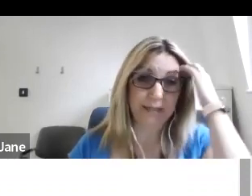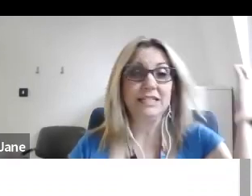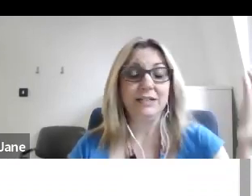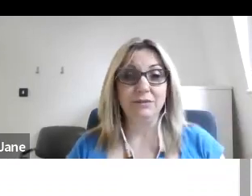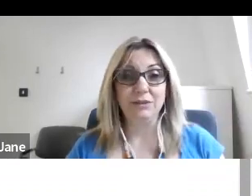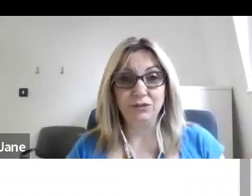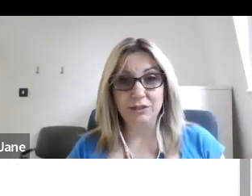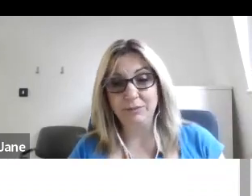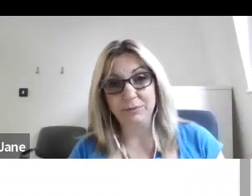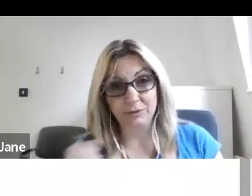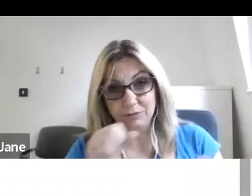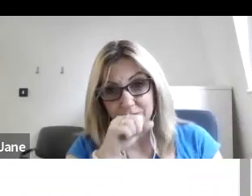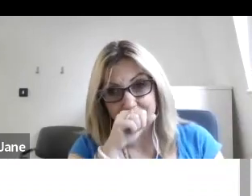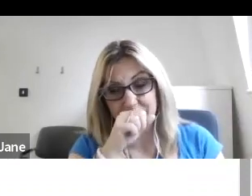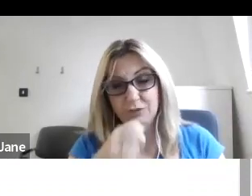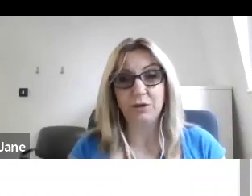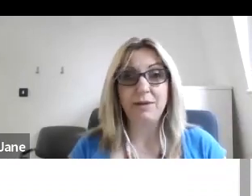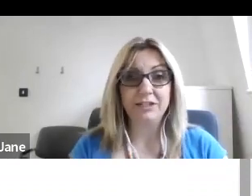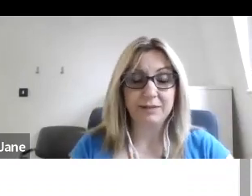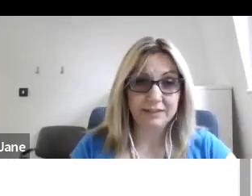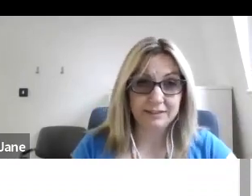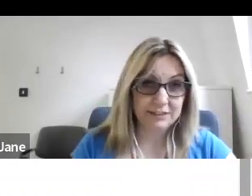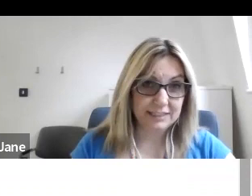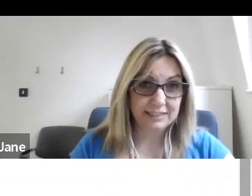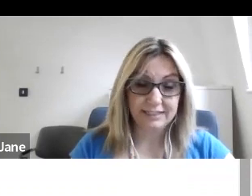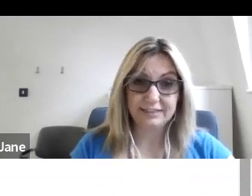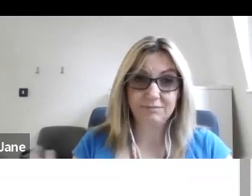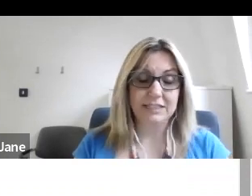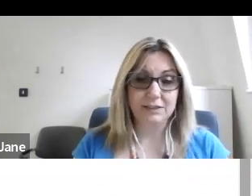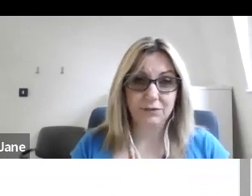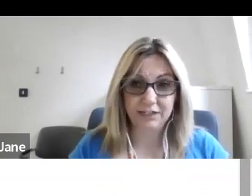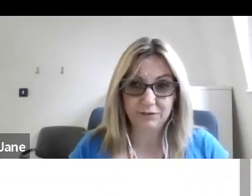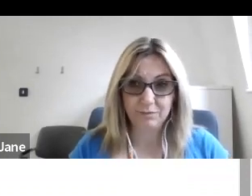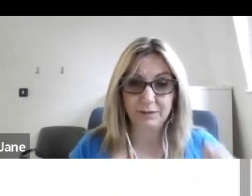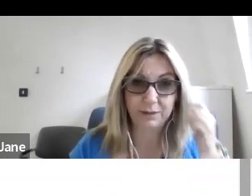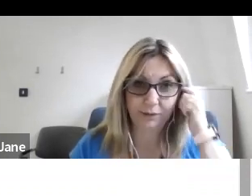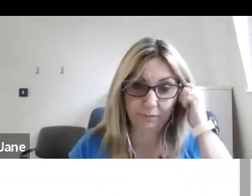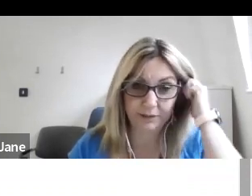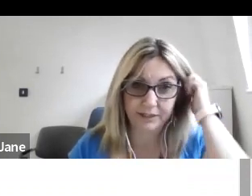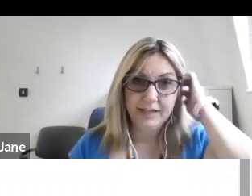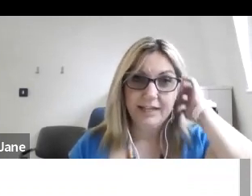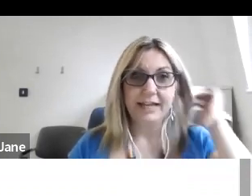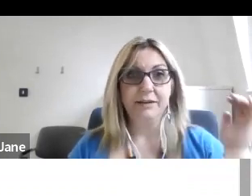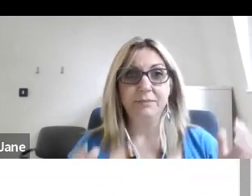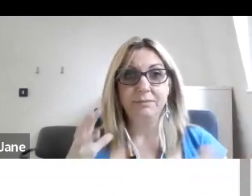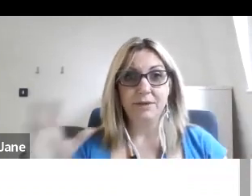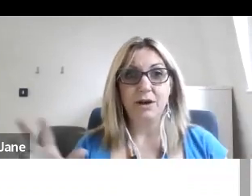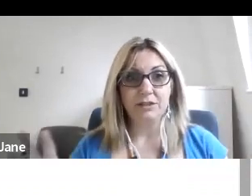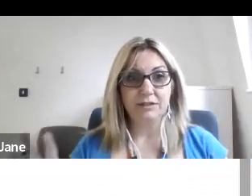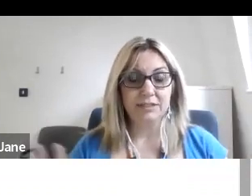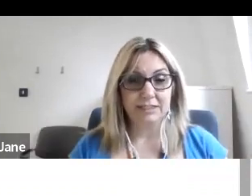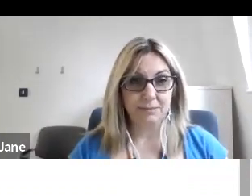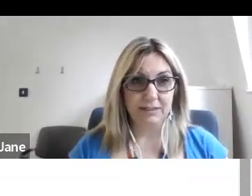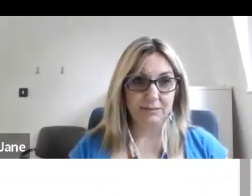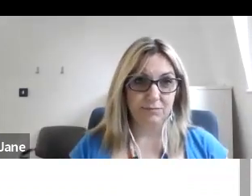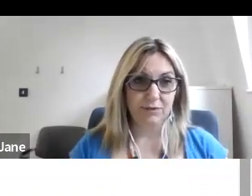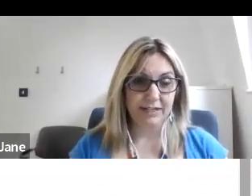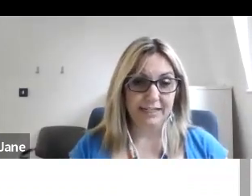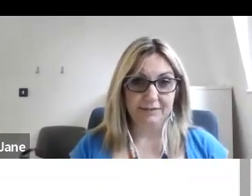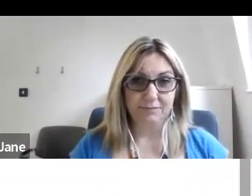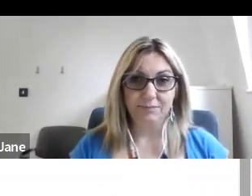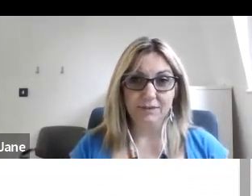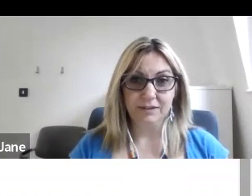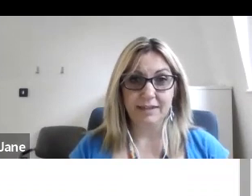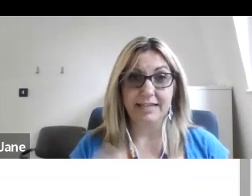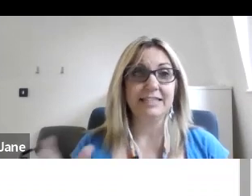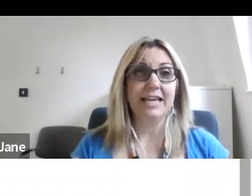in CPFT we treat people who've got major mental illnesses like schizophrenia and bipolar, but our service is